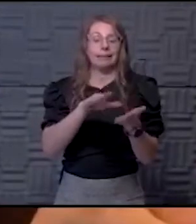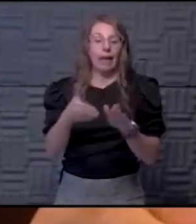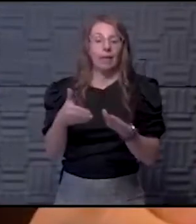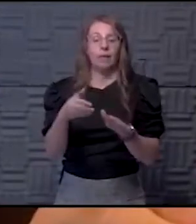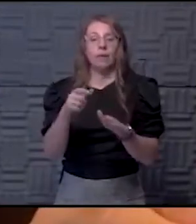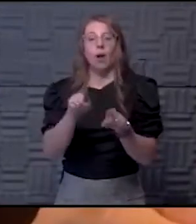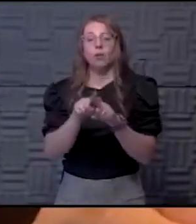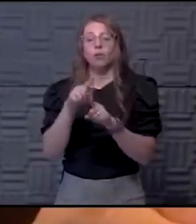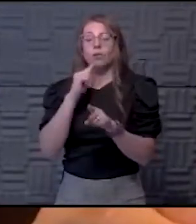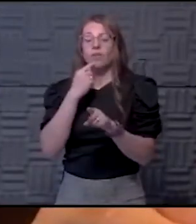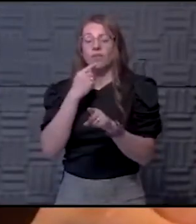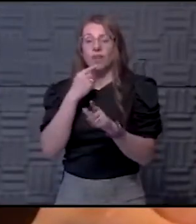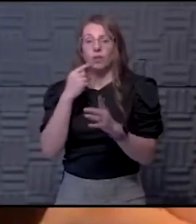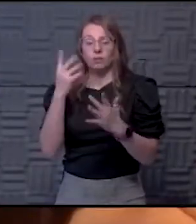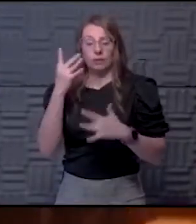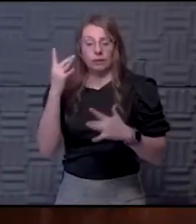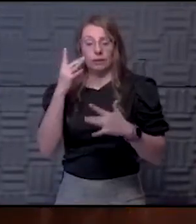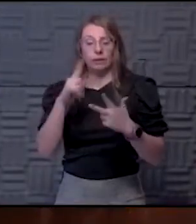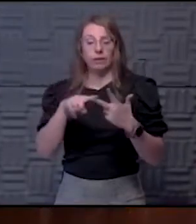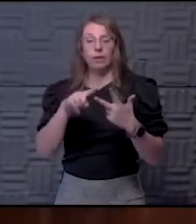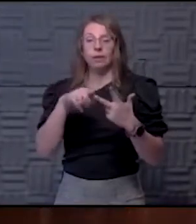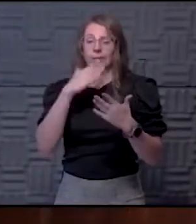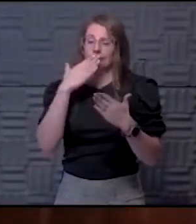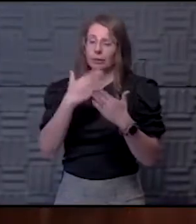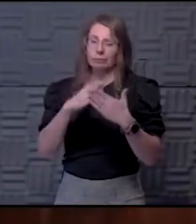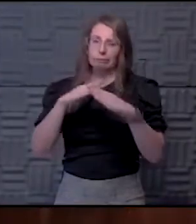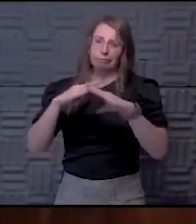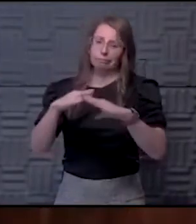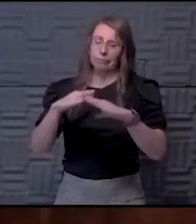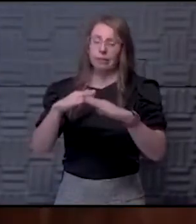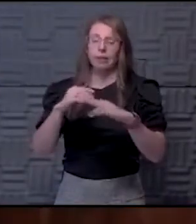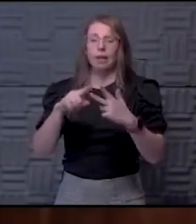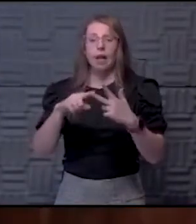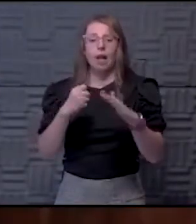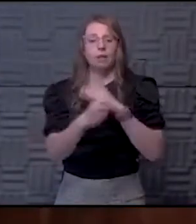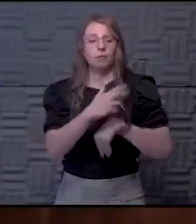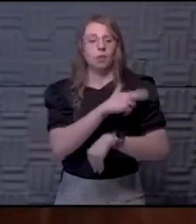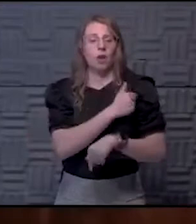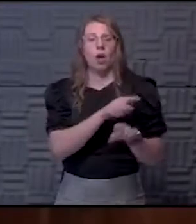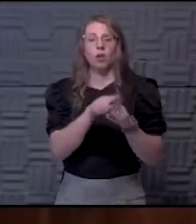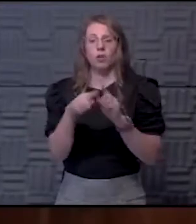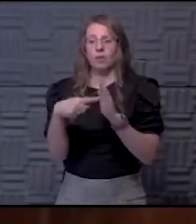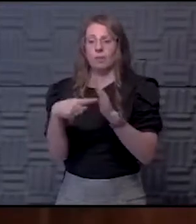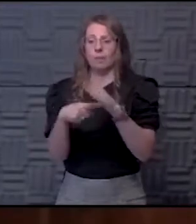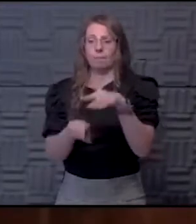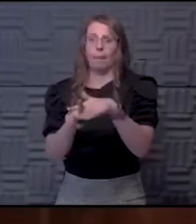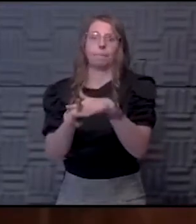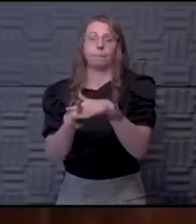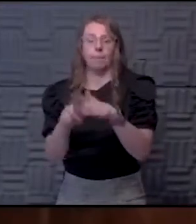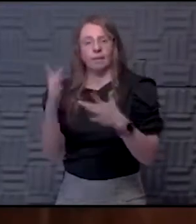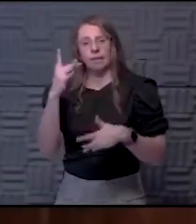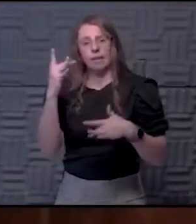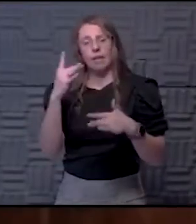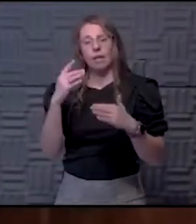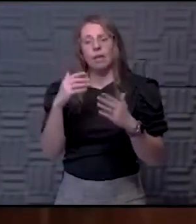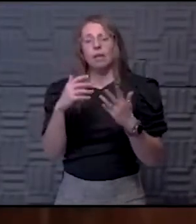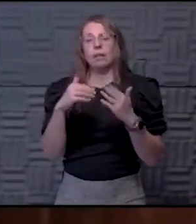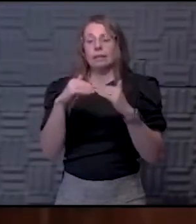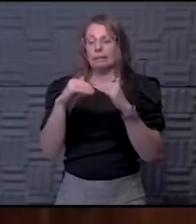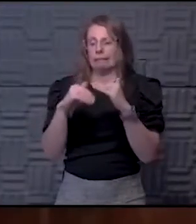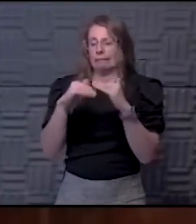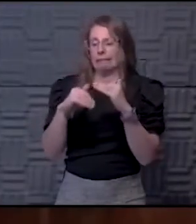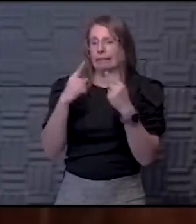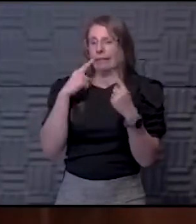good against hospitalization and symptomatic disease. Where they can tend to be of slightly lower